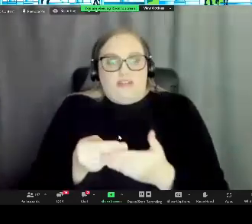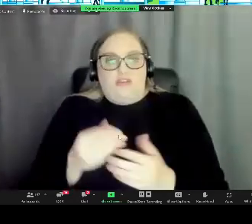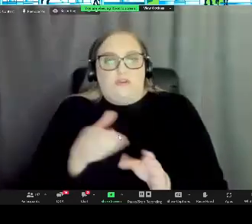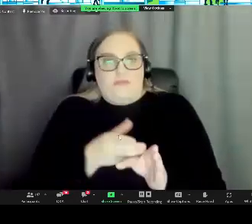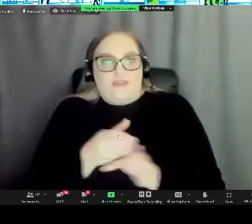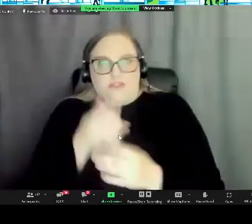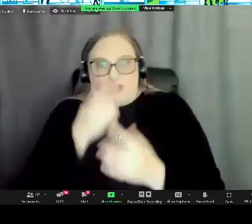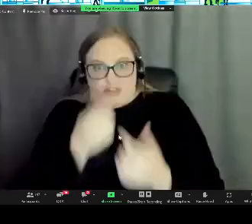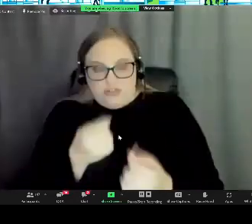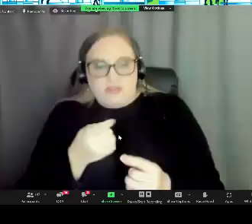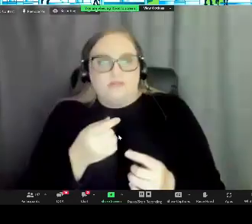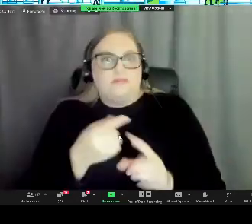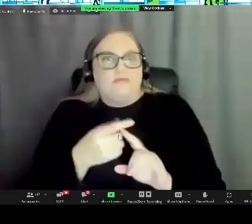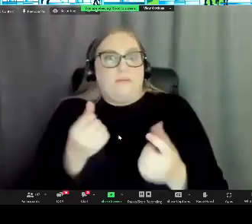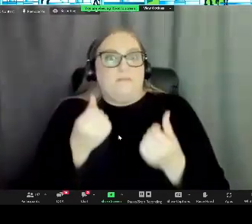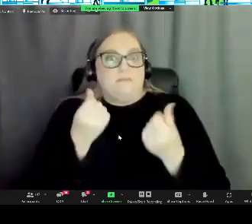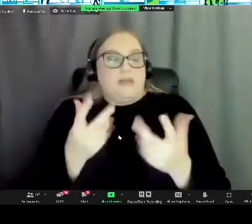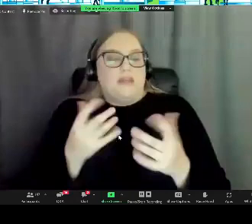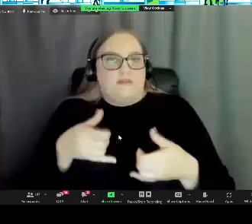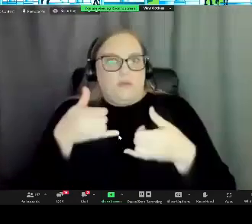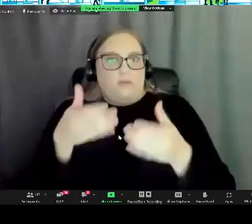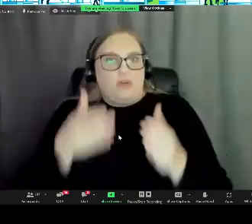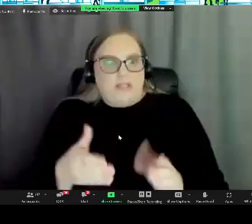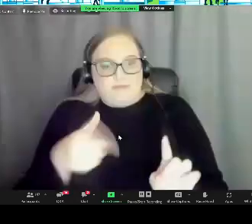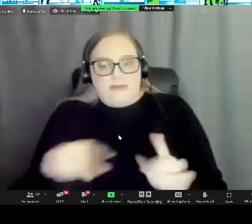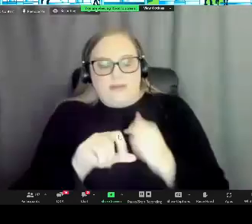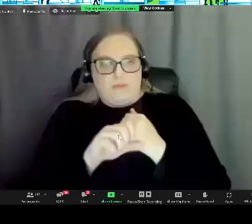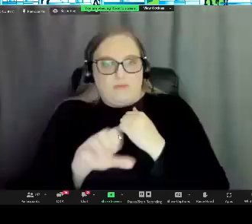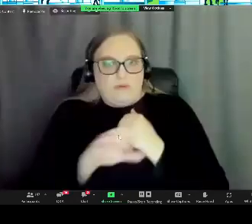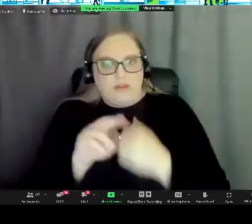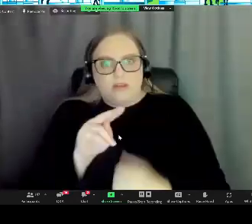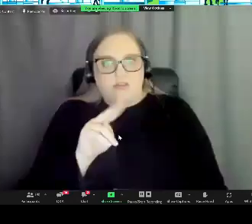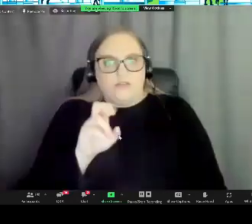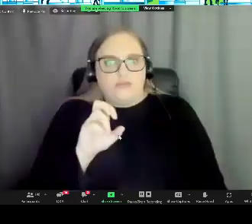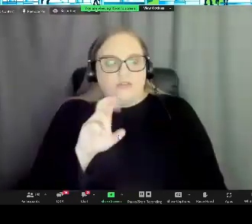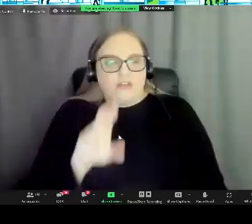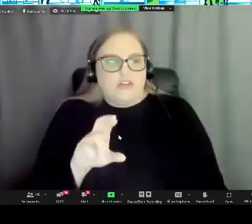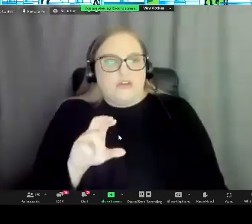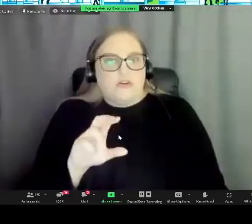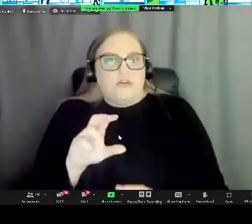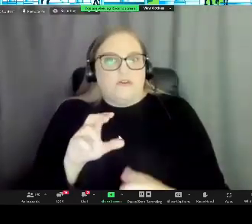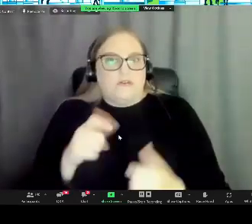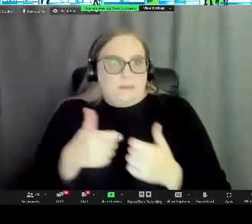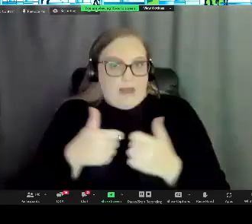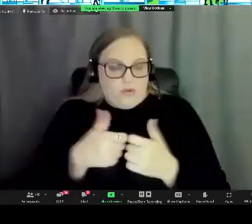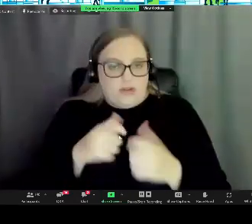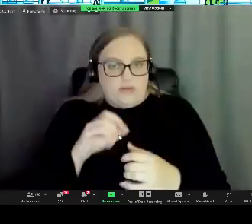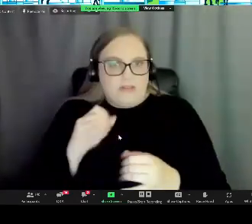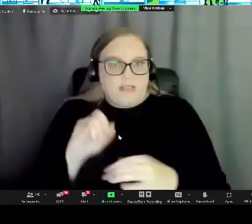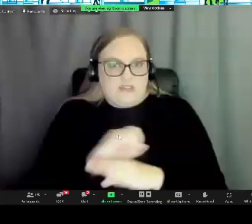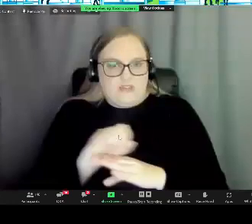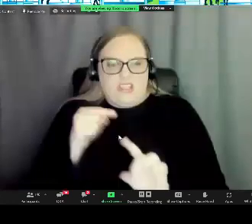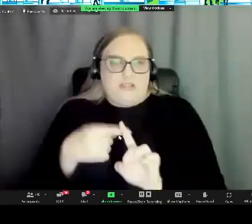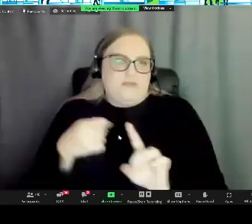the awardee entities that they have in promoting the nuclear power industry, this is a question from the online